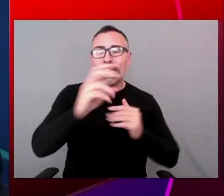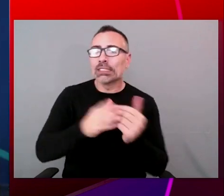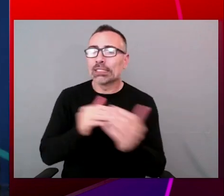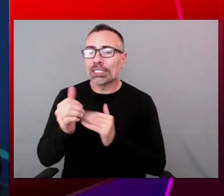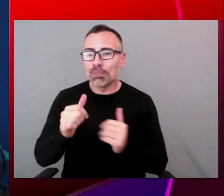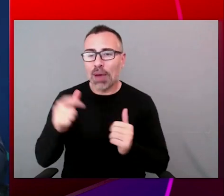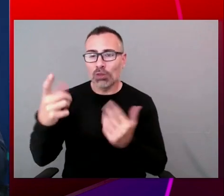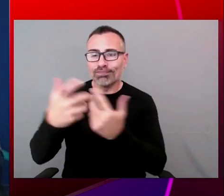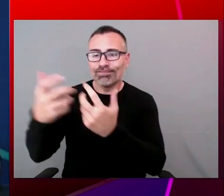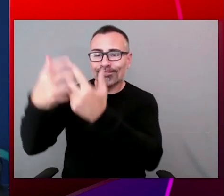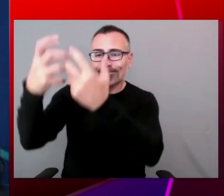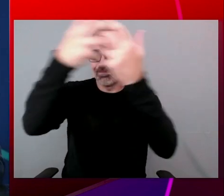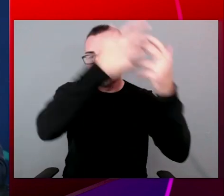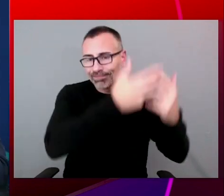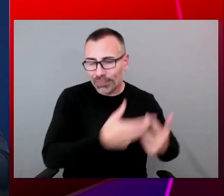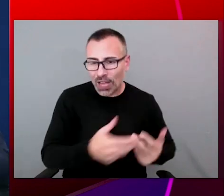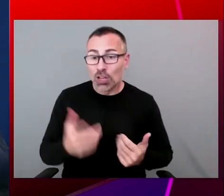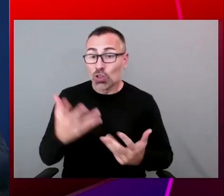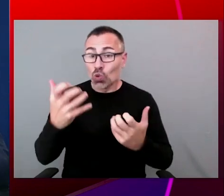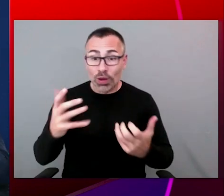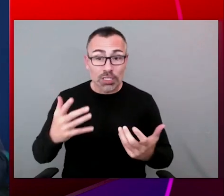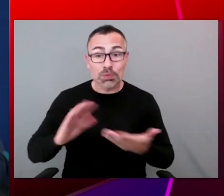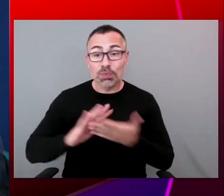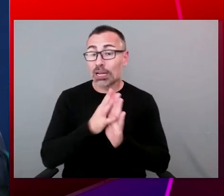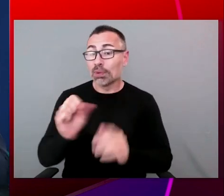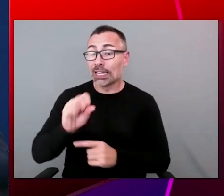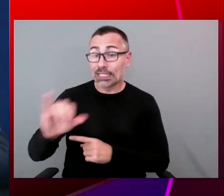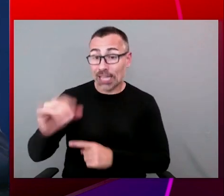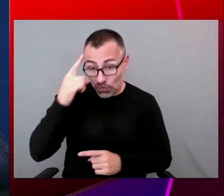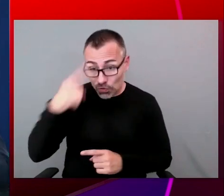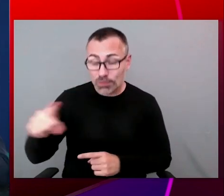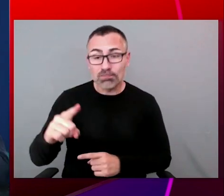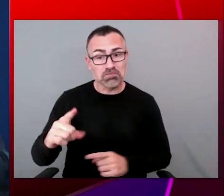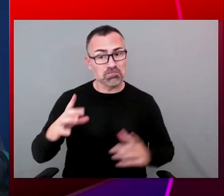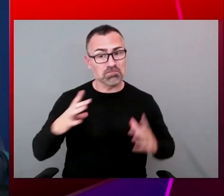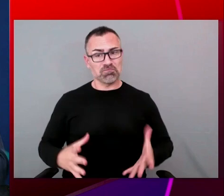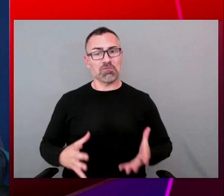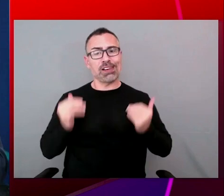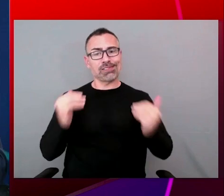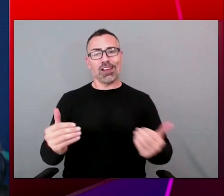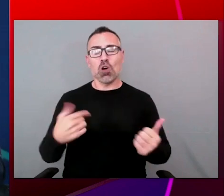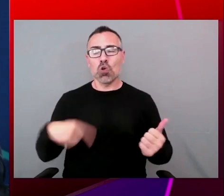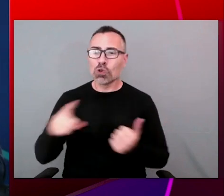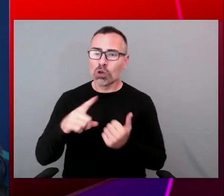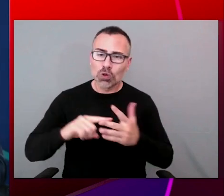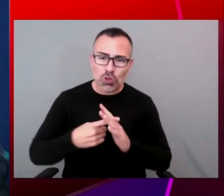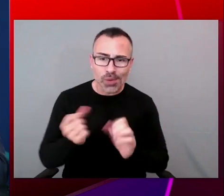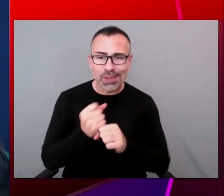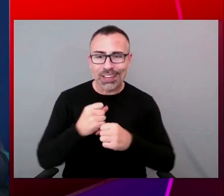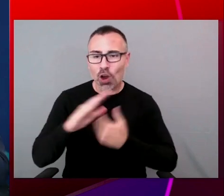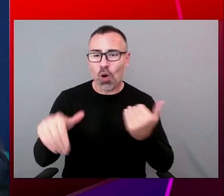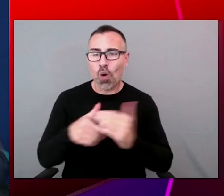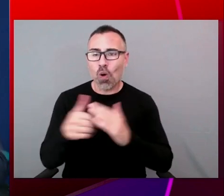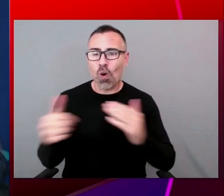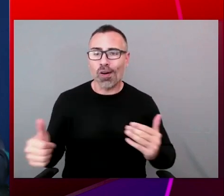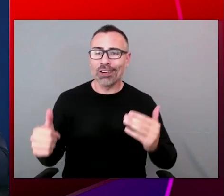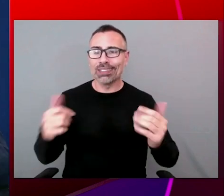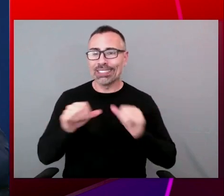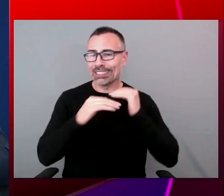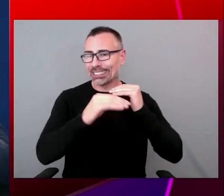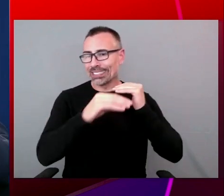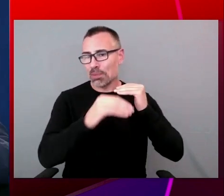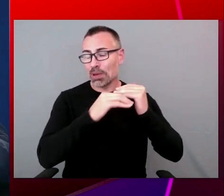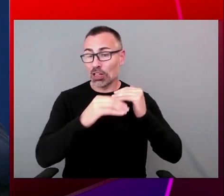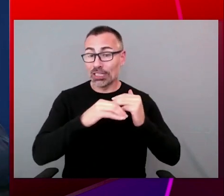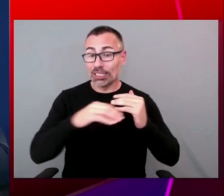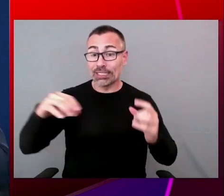Do you want us to be an SI for you? Right? Hey, guess what? We're going to start putting out all these different sustainability-based sensors, and can you guys deploy those and